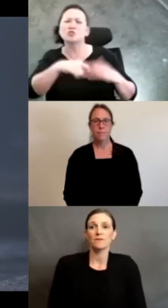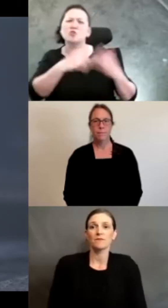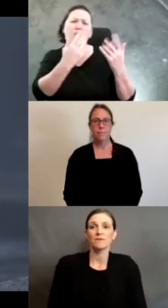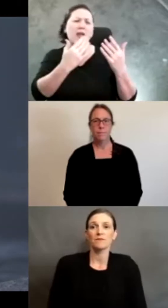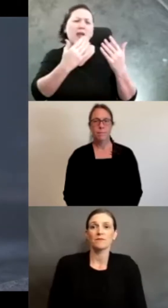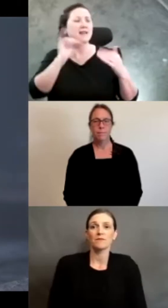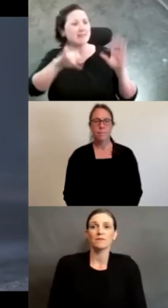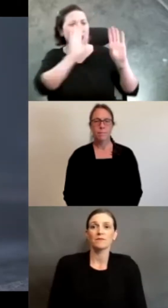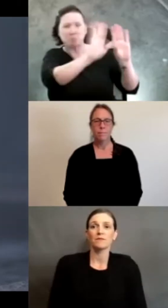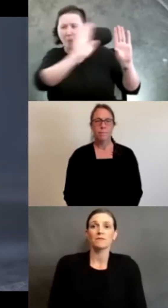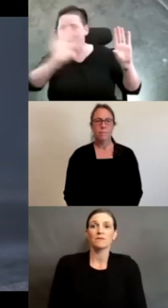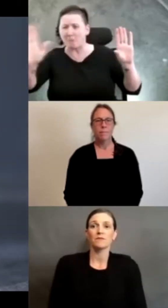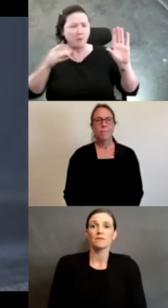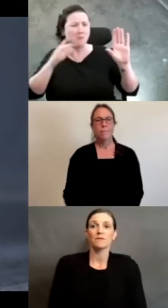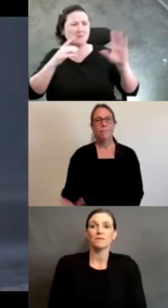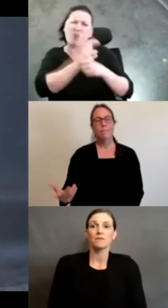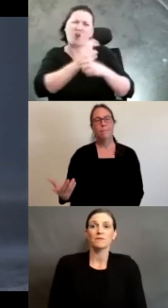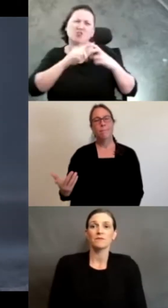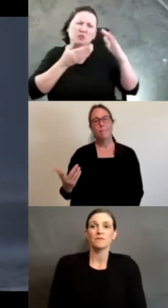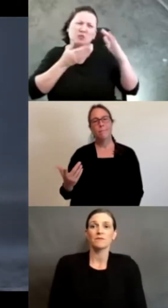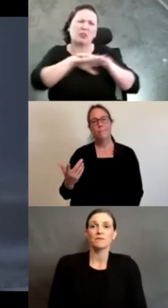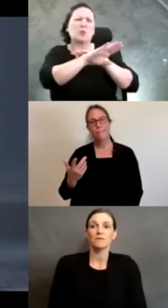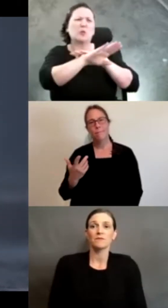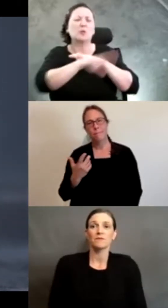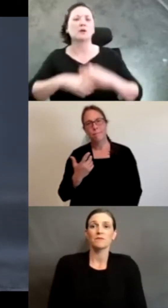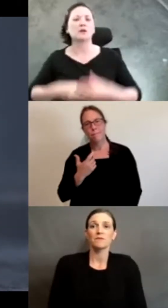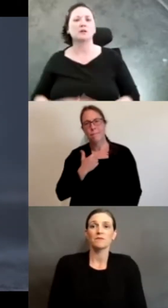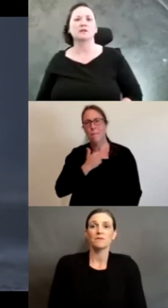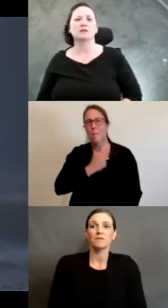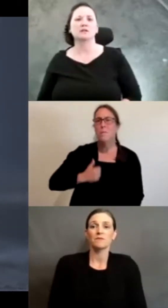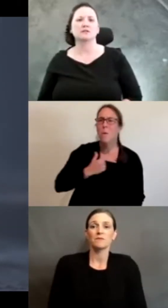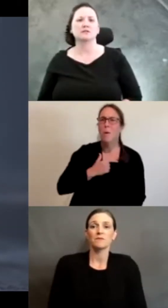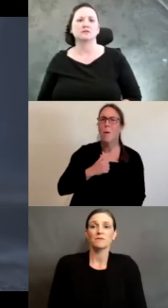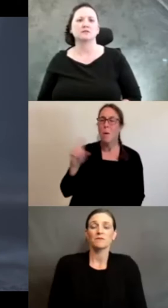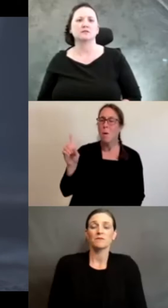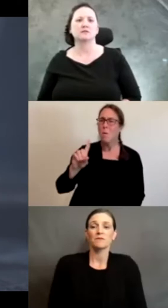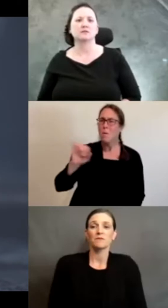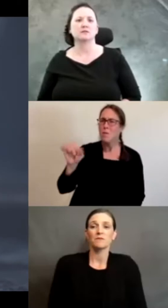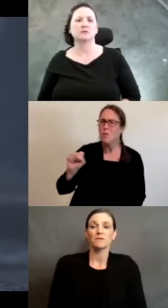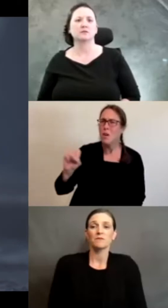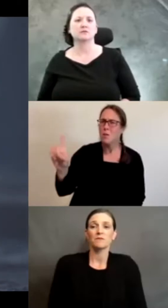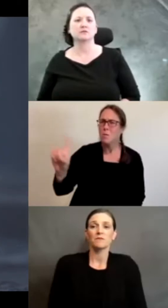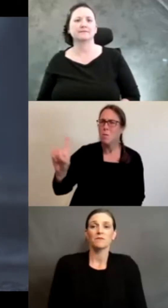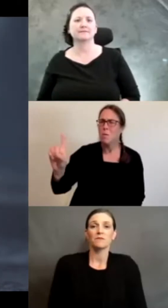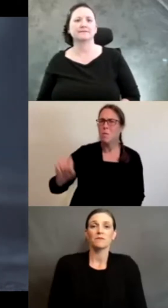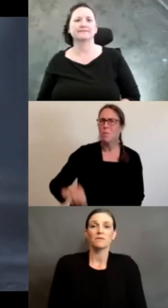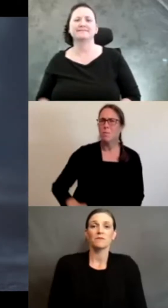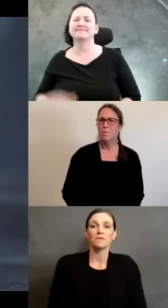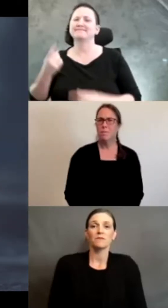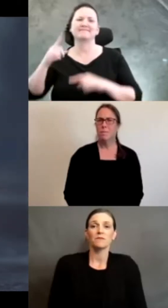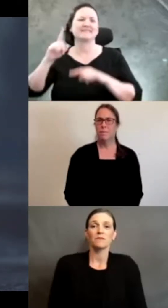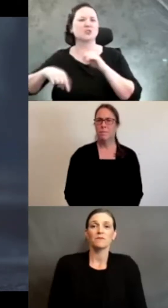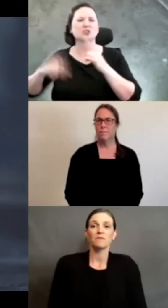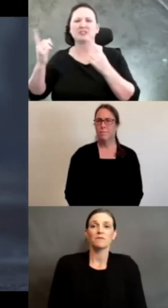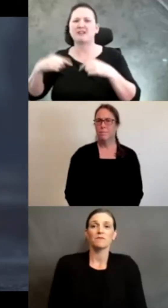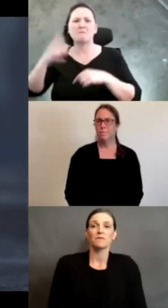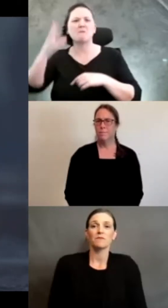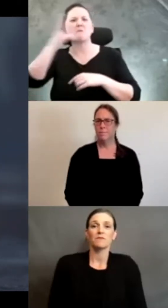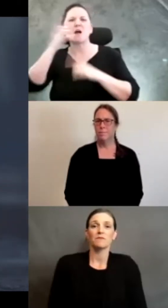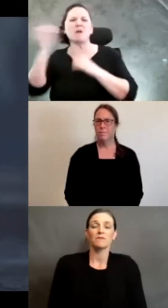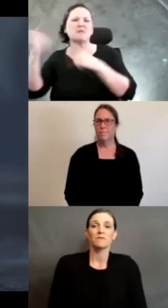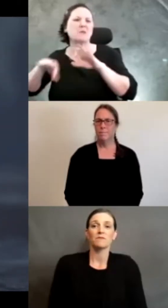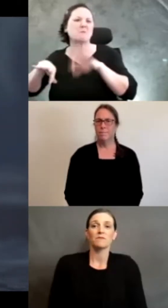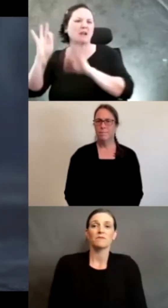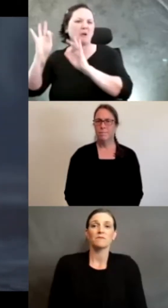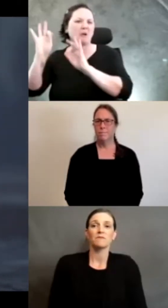Sorry. Where's Jess? Oh, she couldn't come. Her mom came to pick her up. Leah walks over to him by the